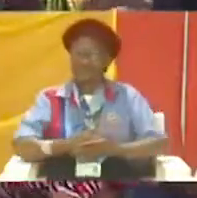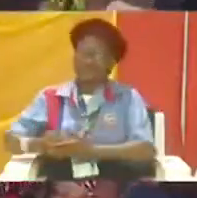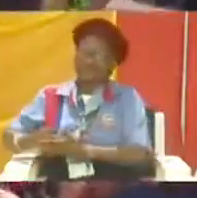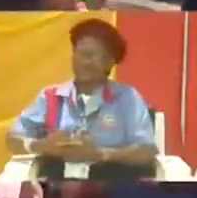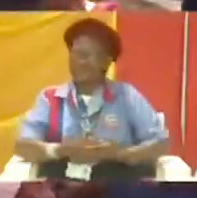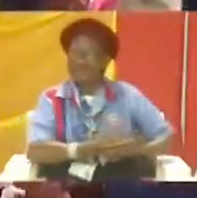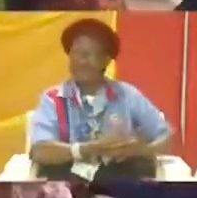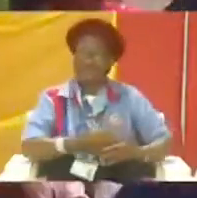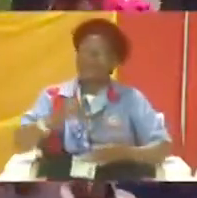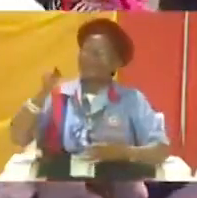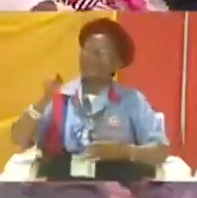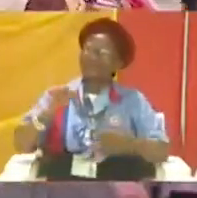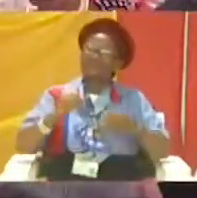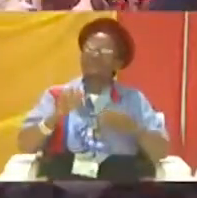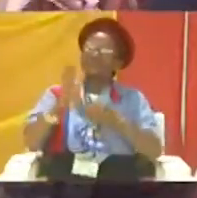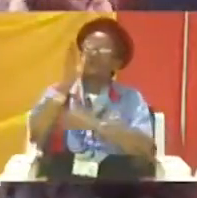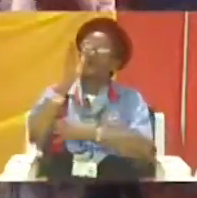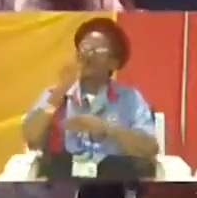What a